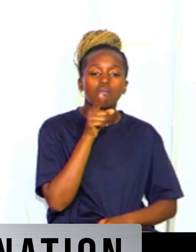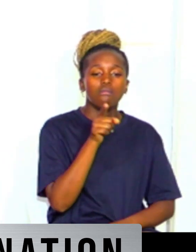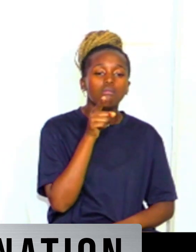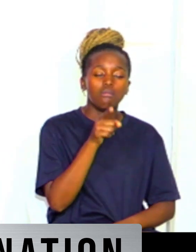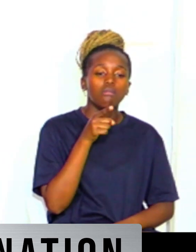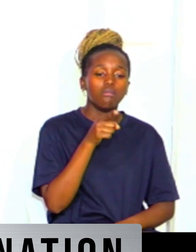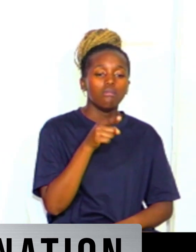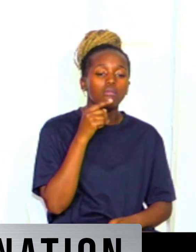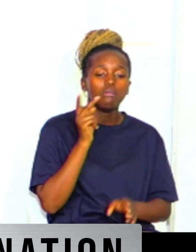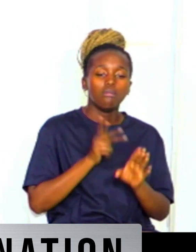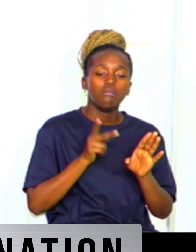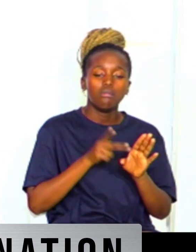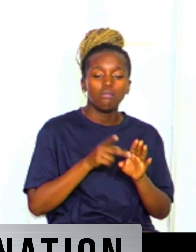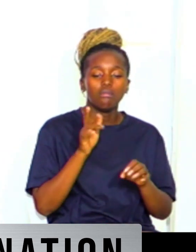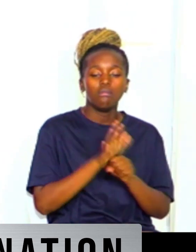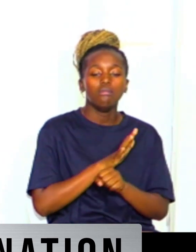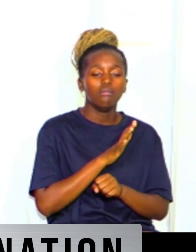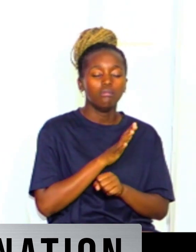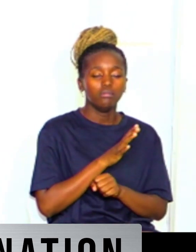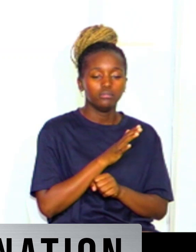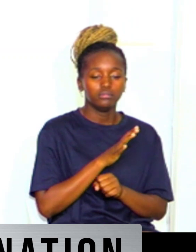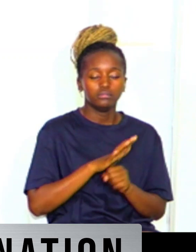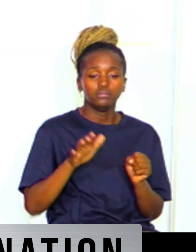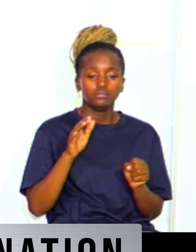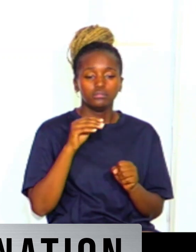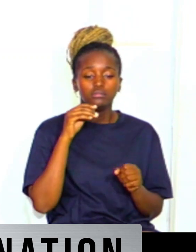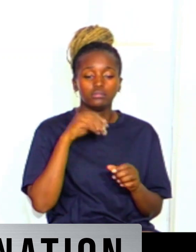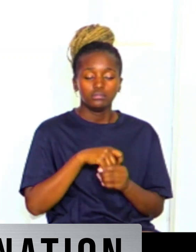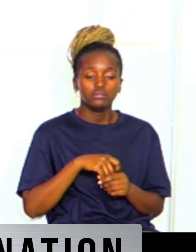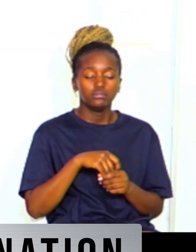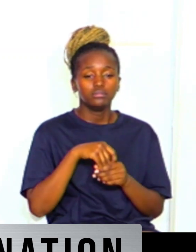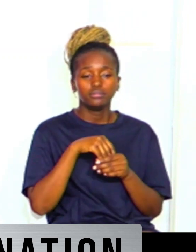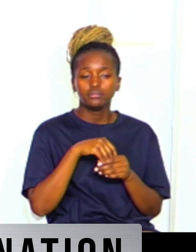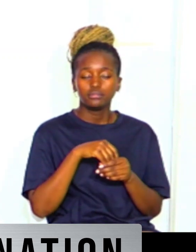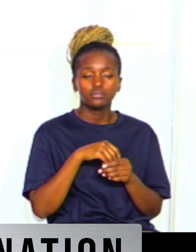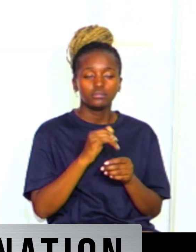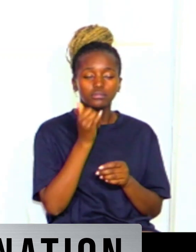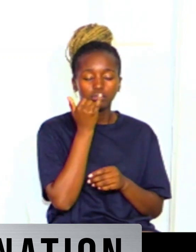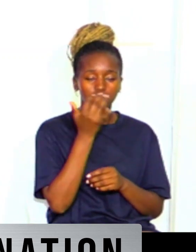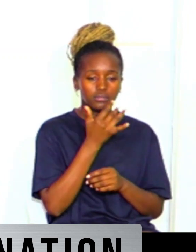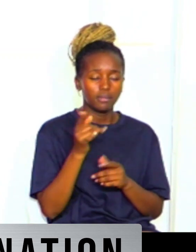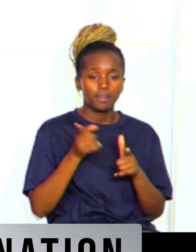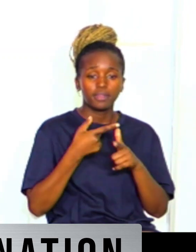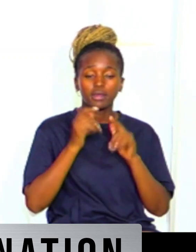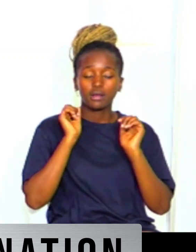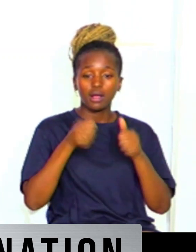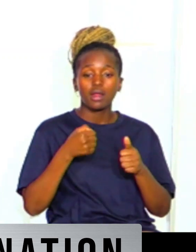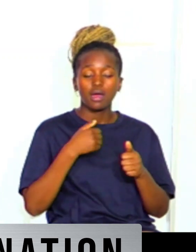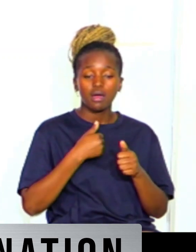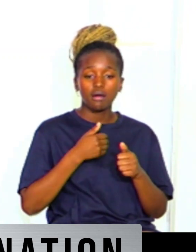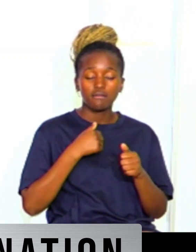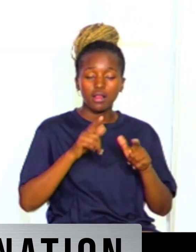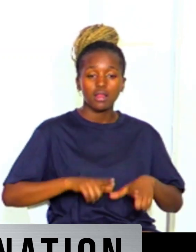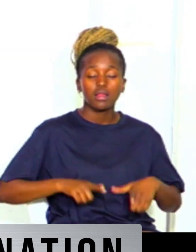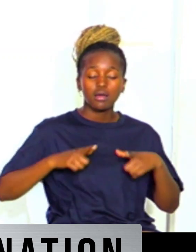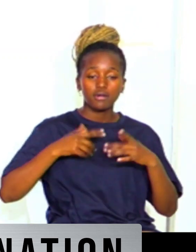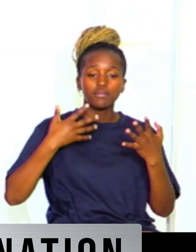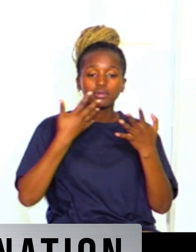the one that is participating in treason sentenced to life imprisonment, but hakuna evidence that this